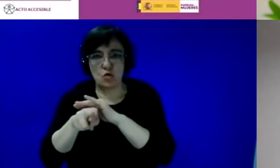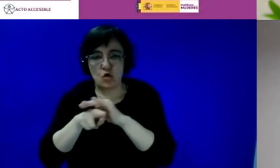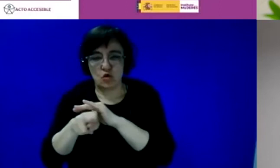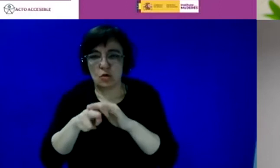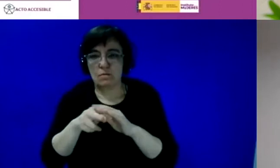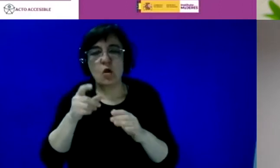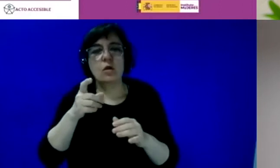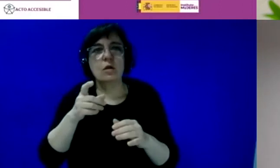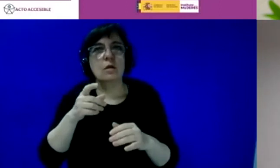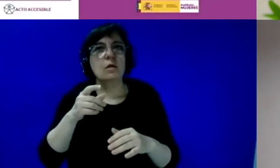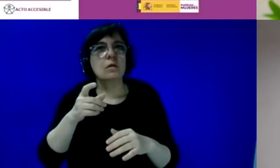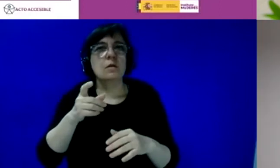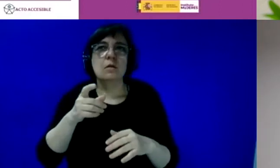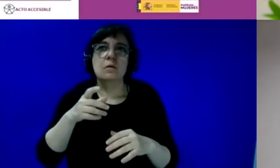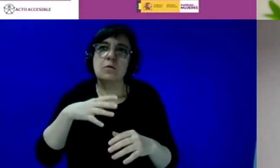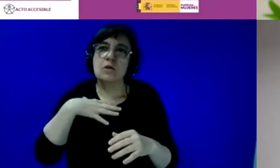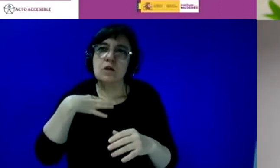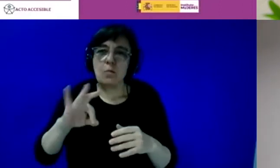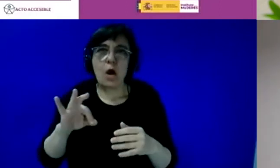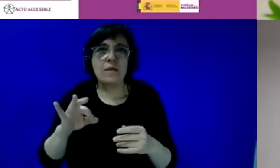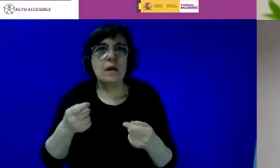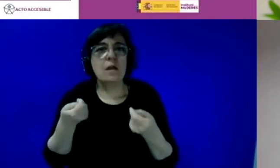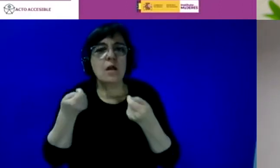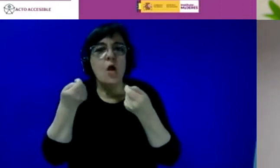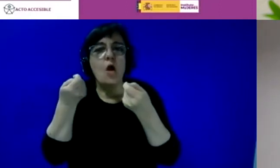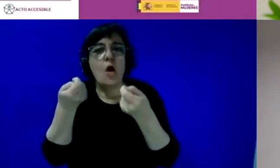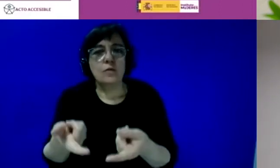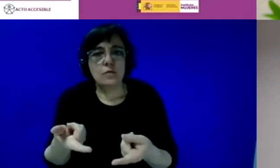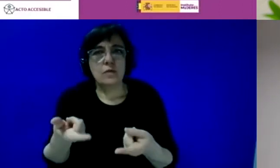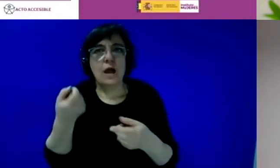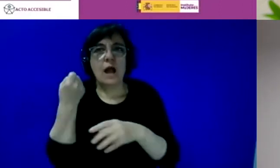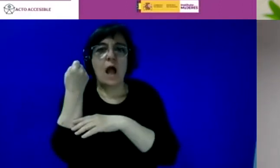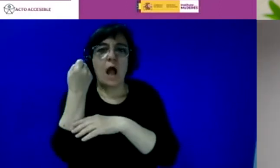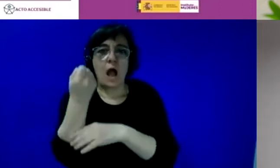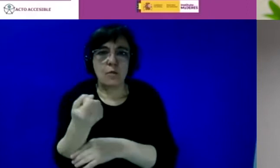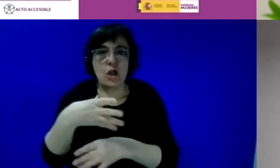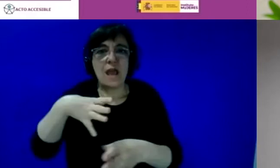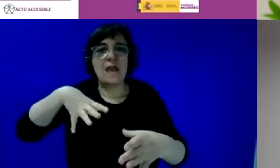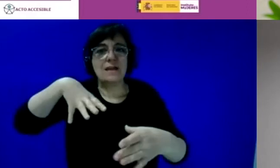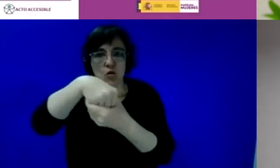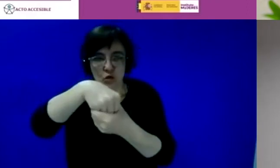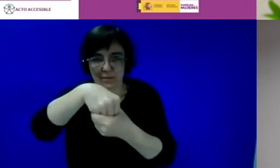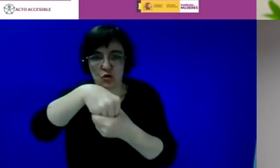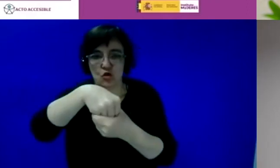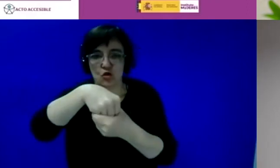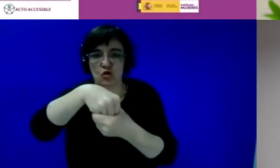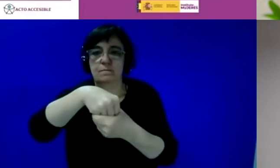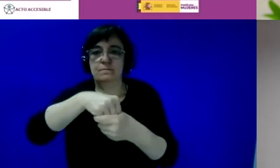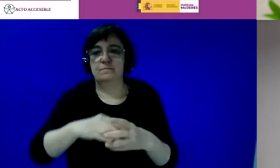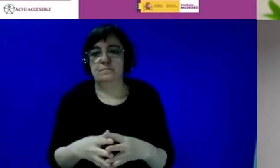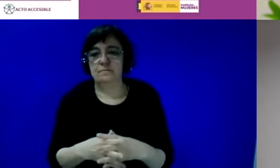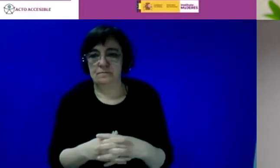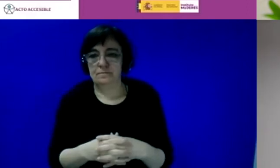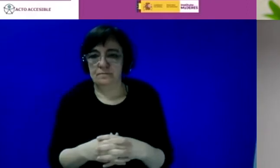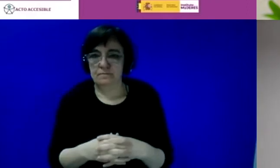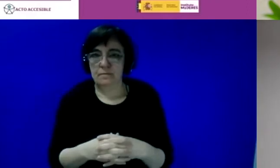inclusive and accessible support to people with disabilities in their mainstream humanitarian work, but also the specific support needed for people